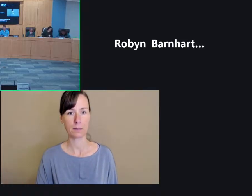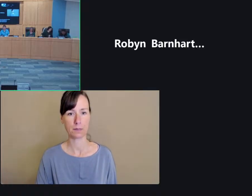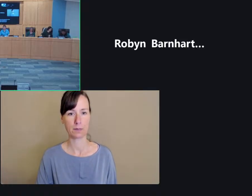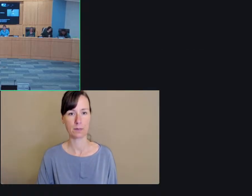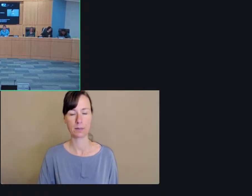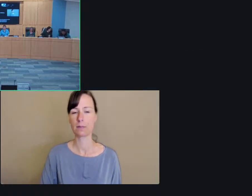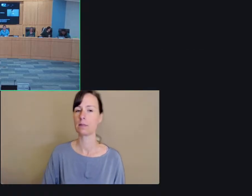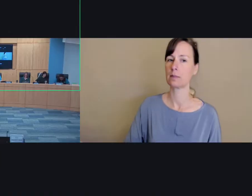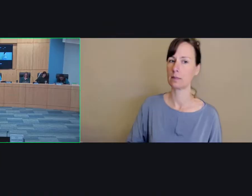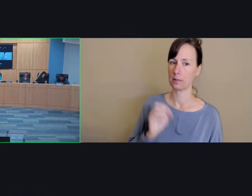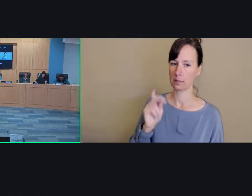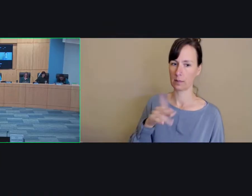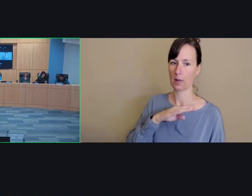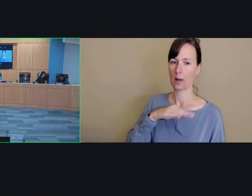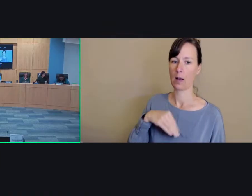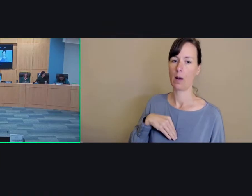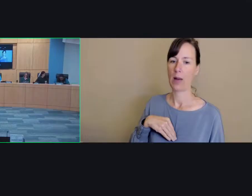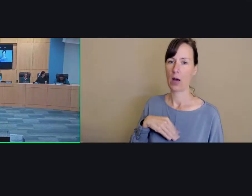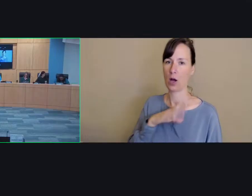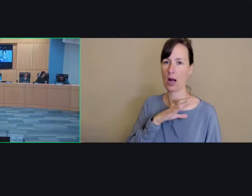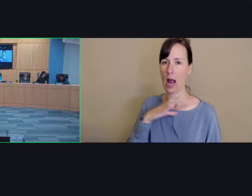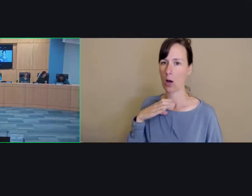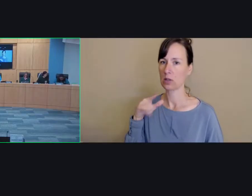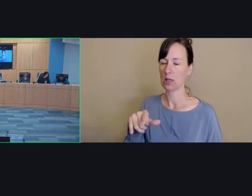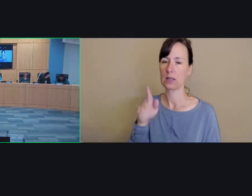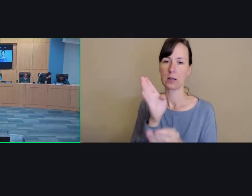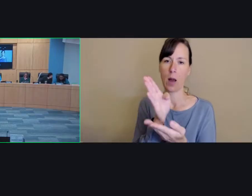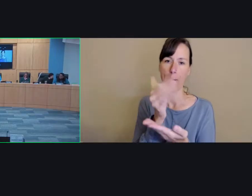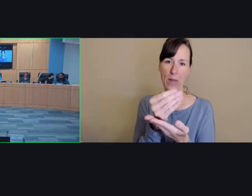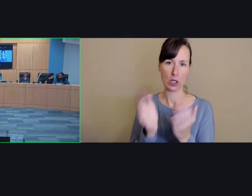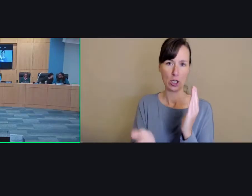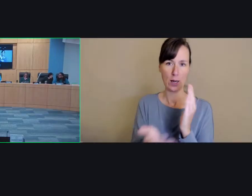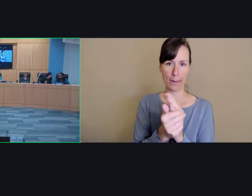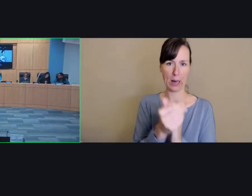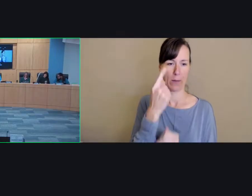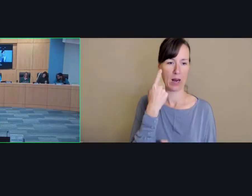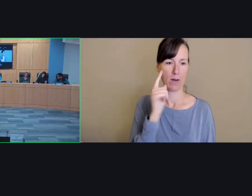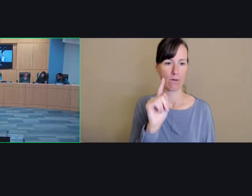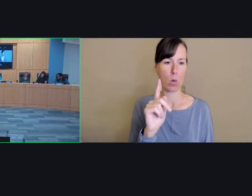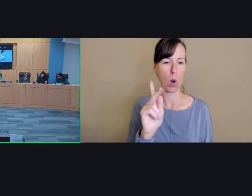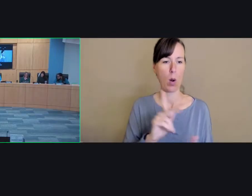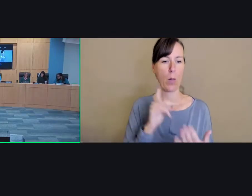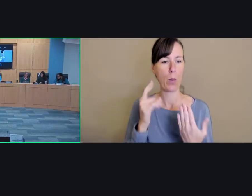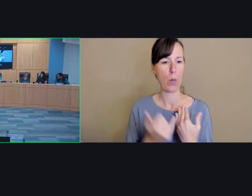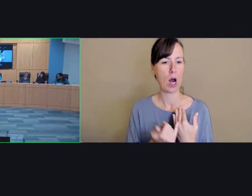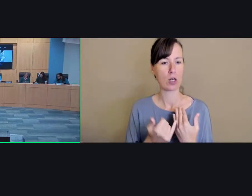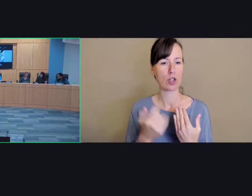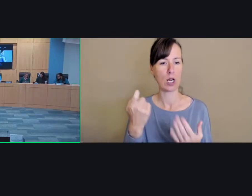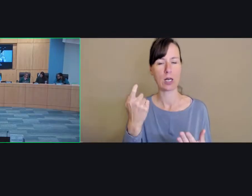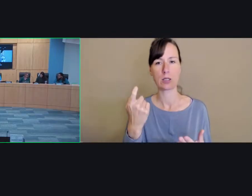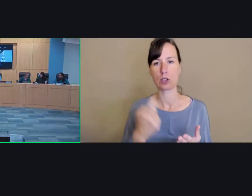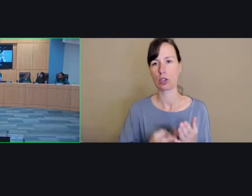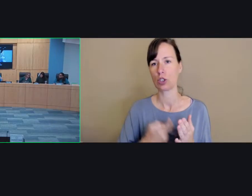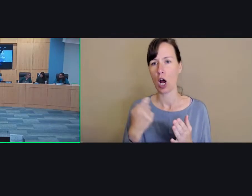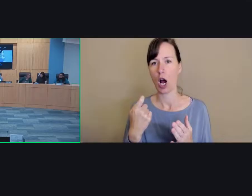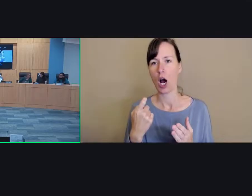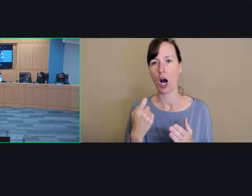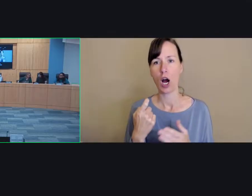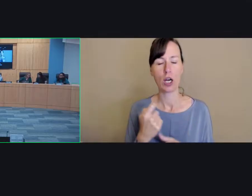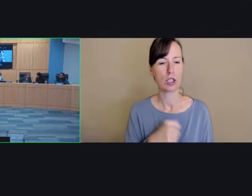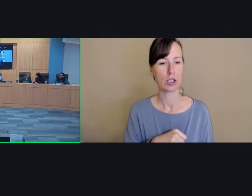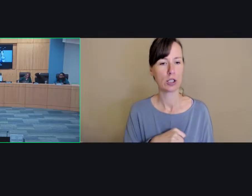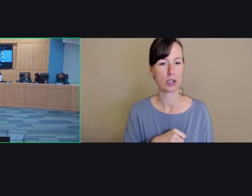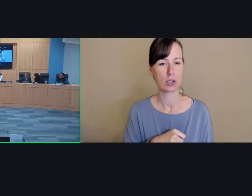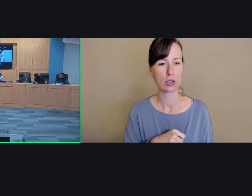Dear Mayor and Council, this is just a budget amendment for a project charge. The request